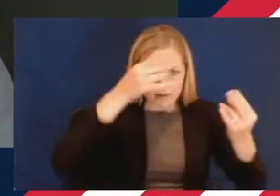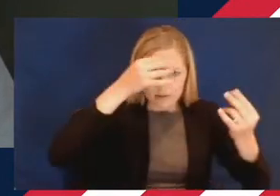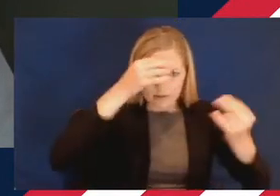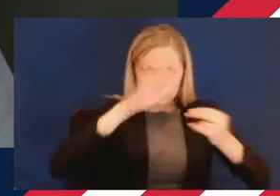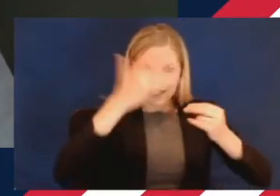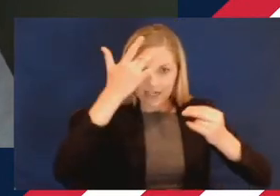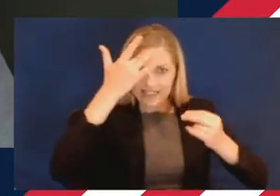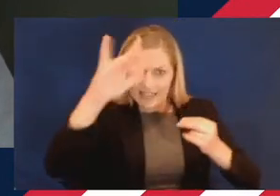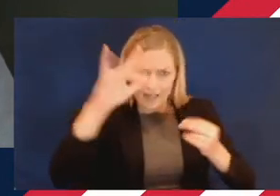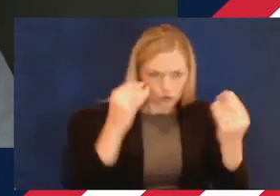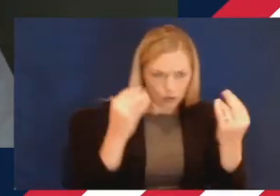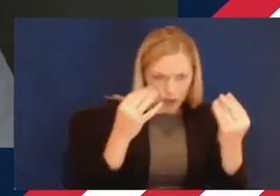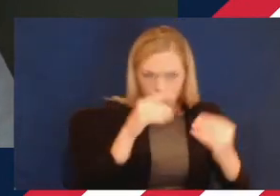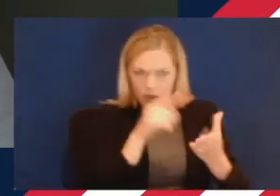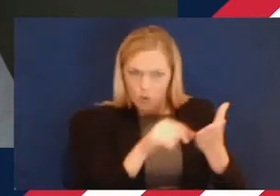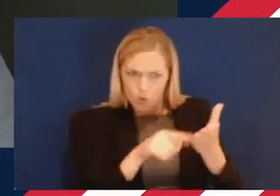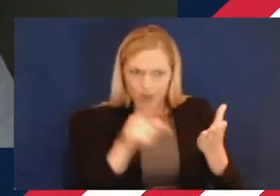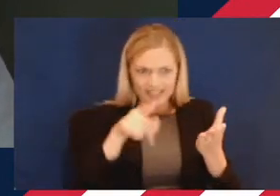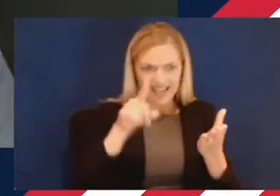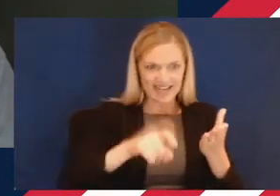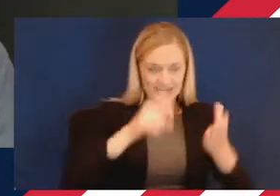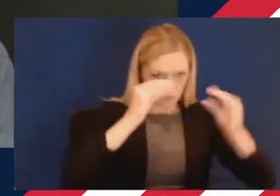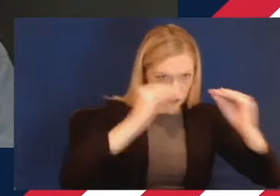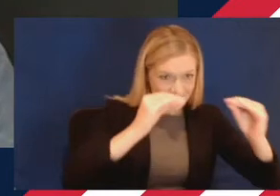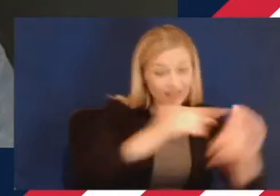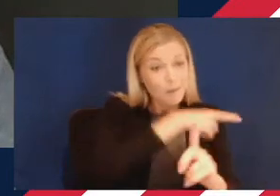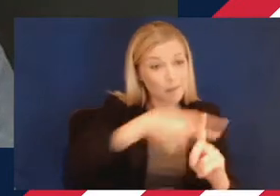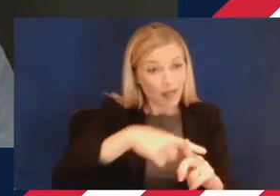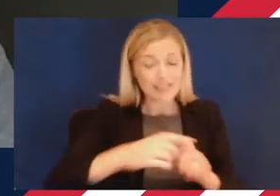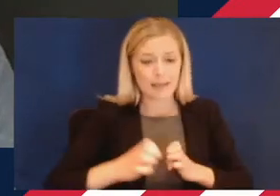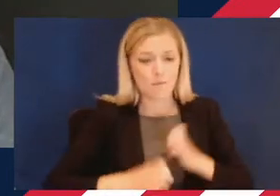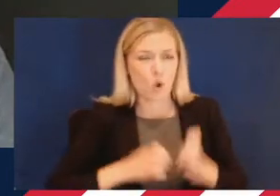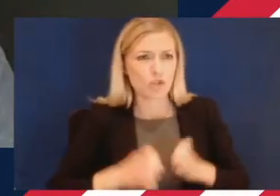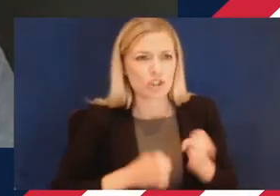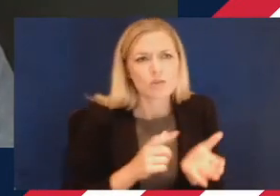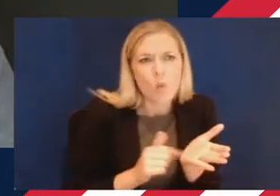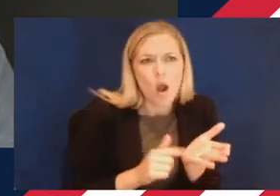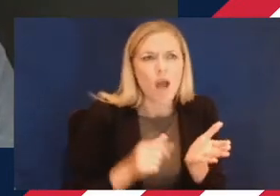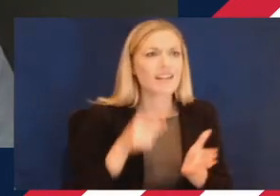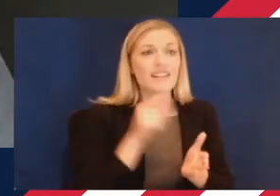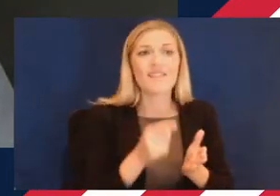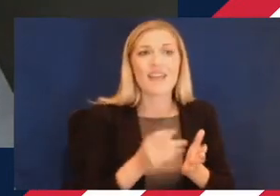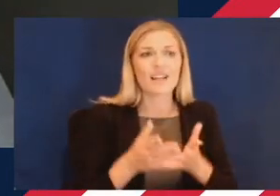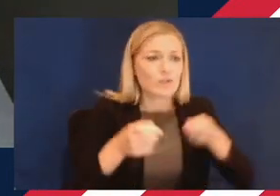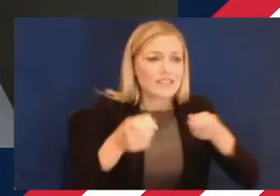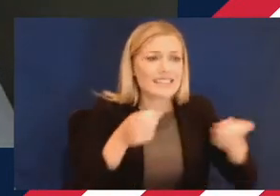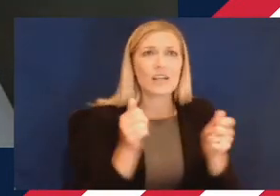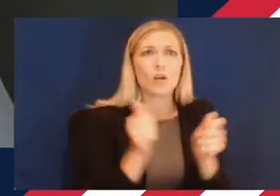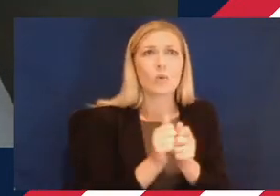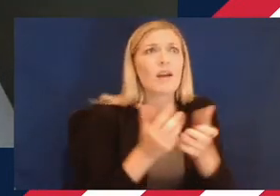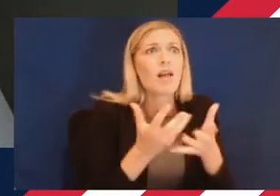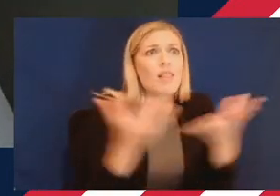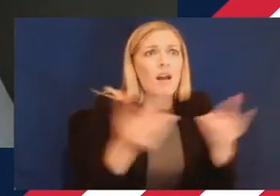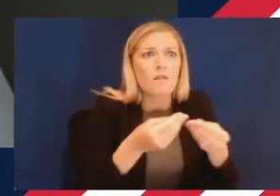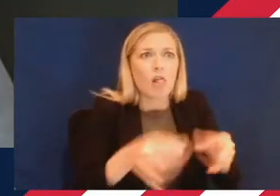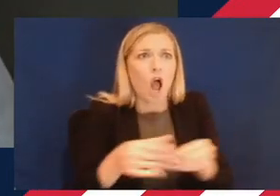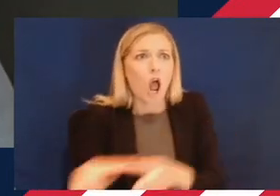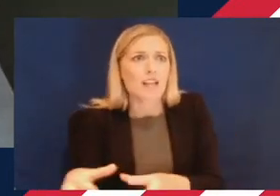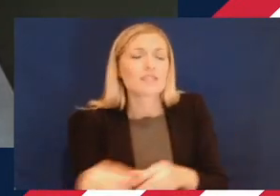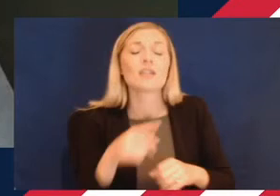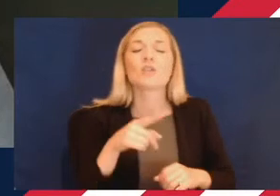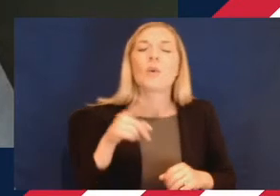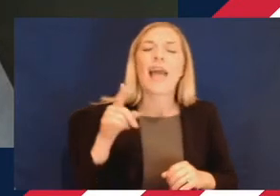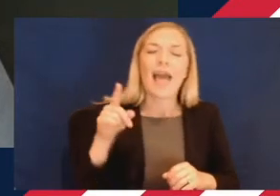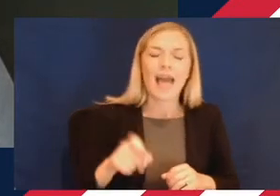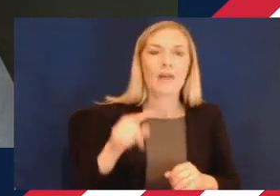and tragic losses that have occurred because of the pandemic. I urge this committee to address the needs of our students with disability